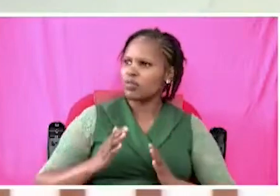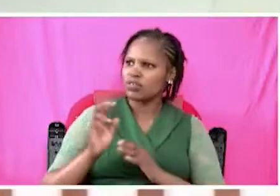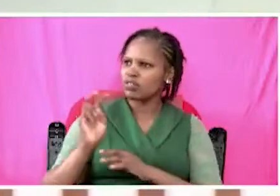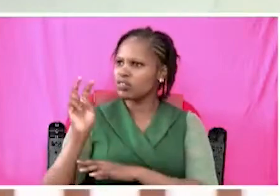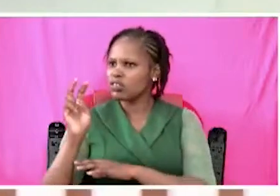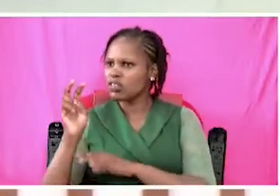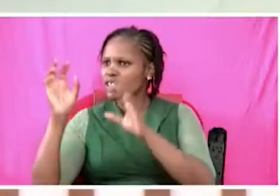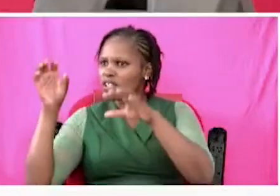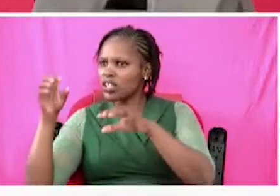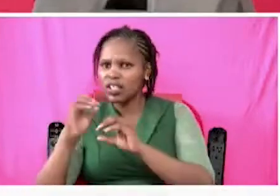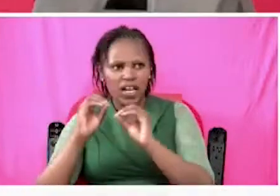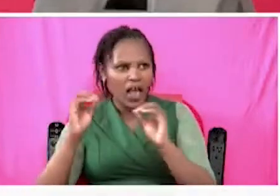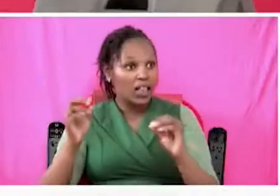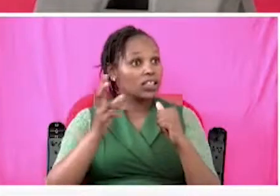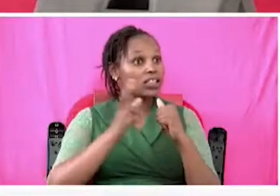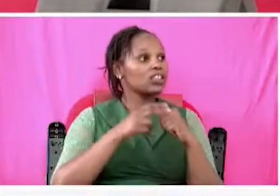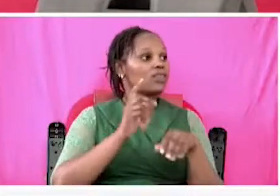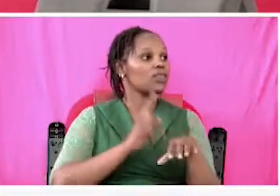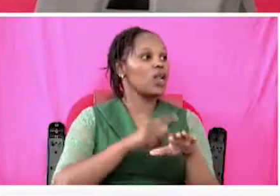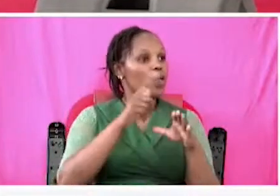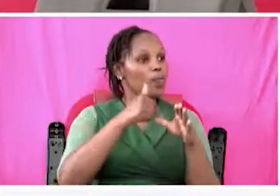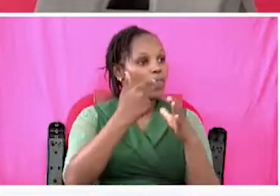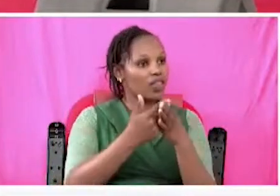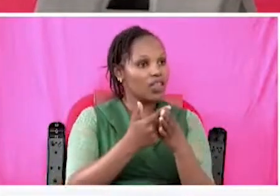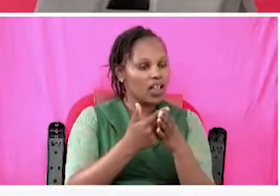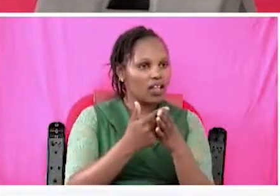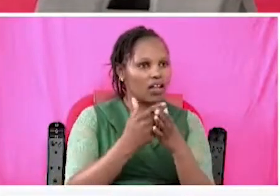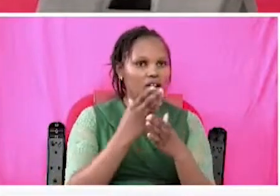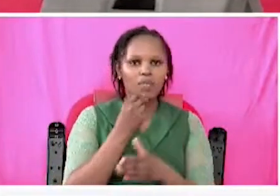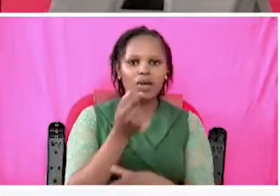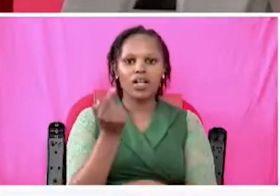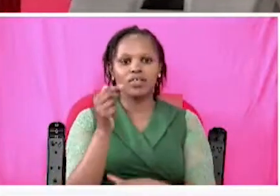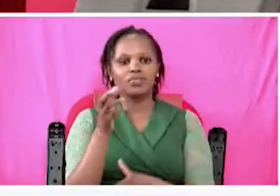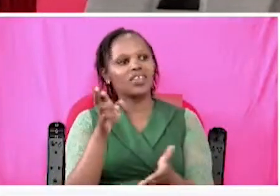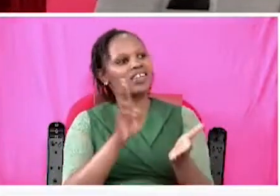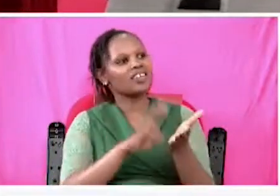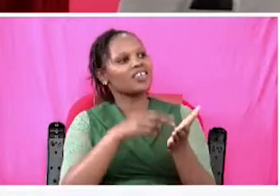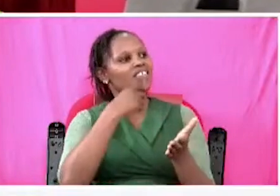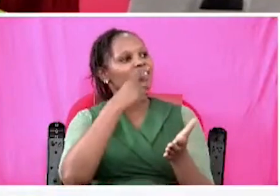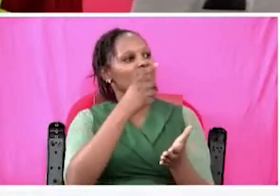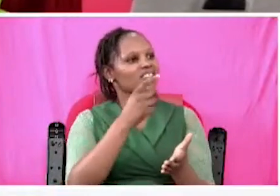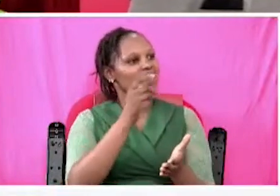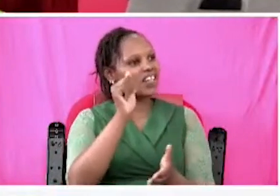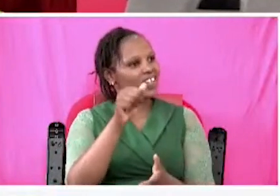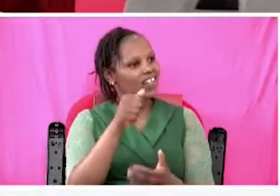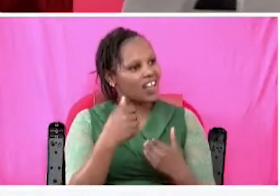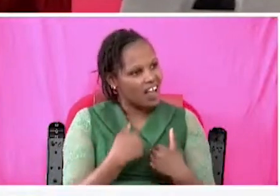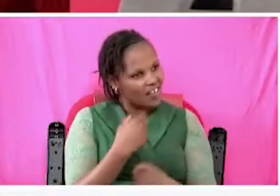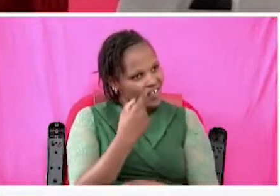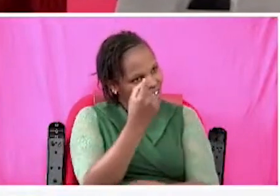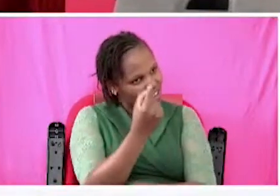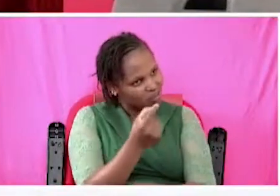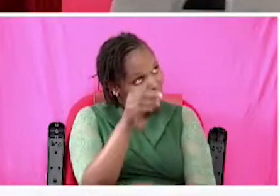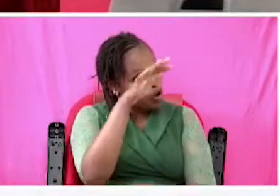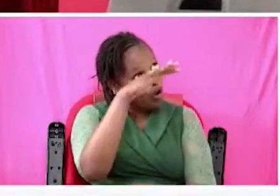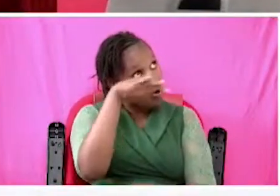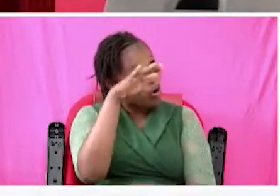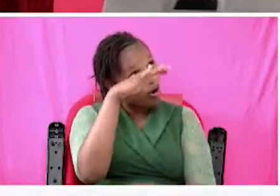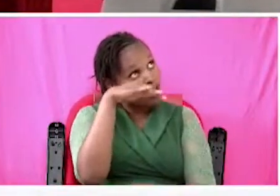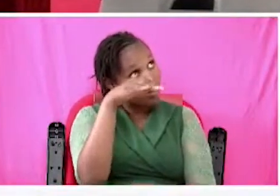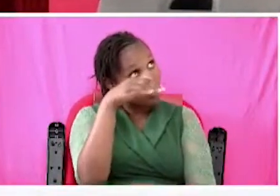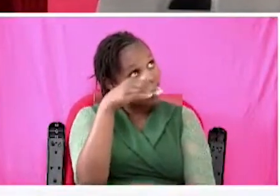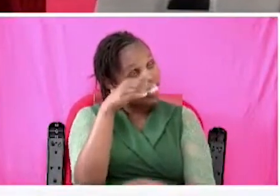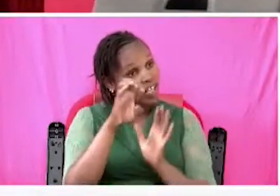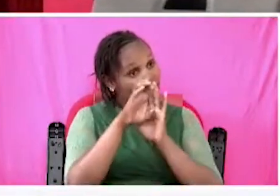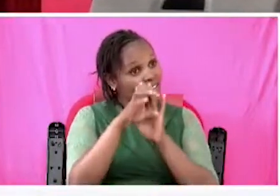nothing, 7 times. Then the guy comes and reports and says, there is just a small cloud like the hand of a person.